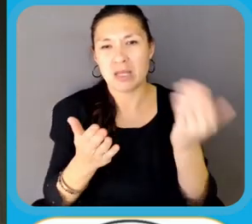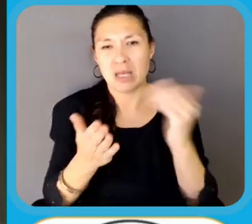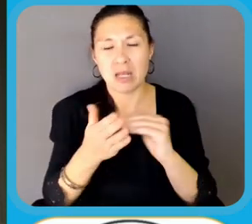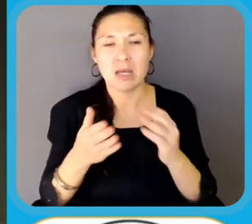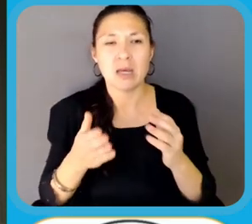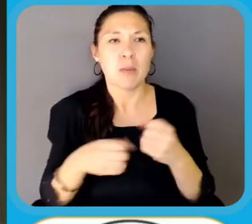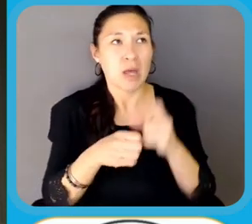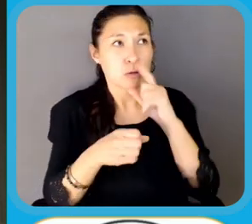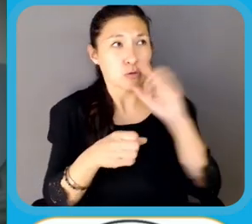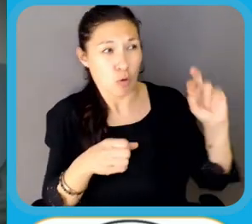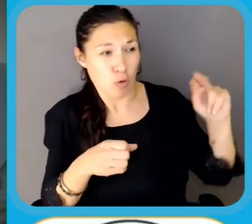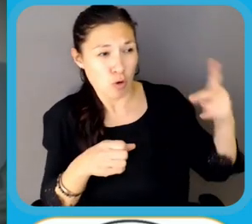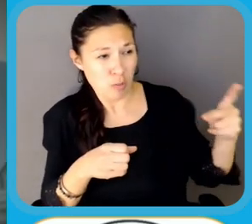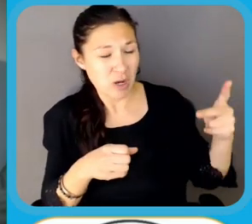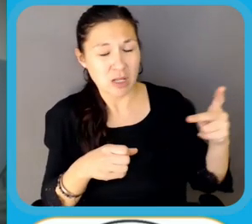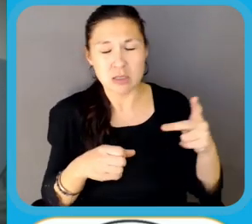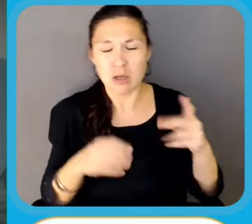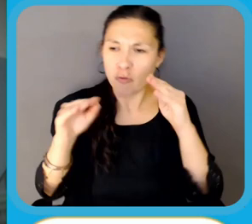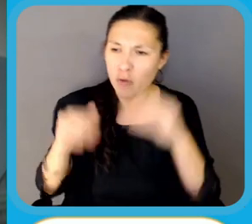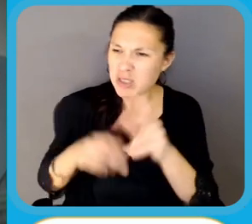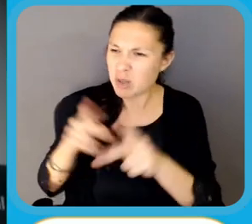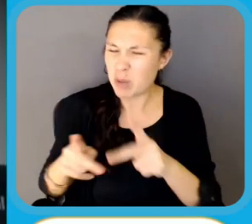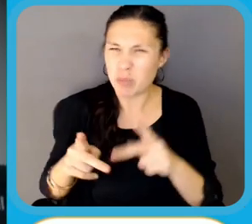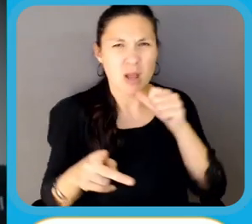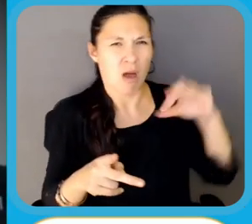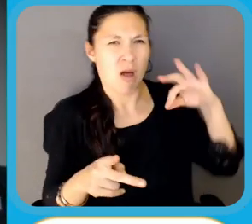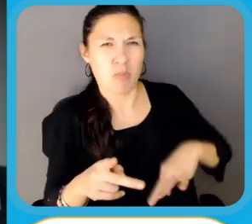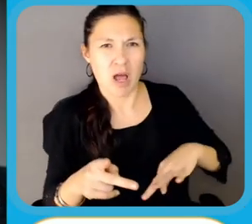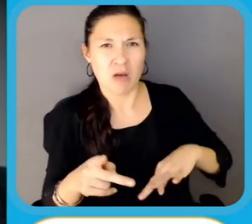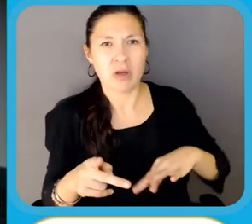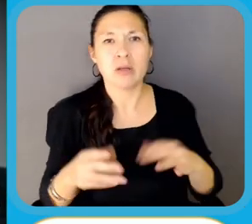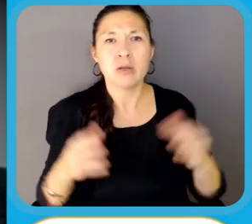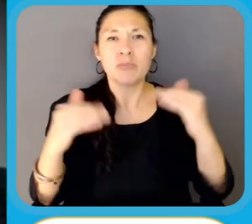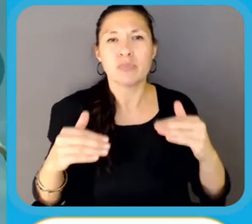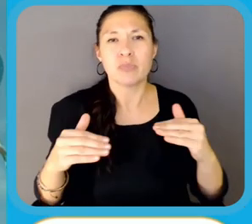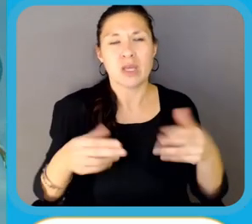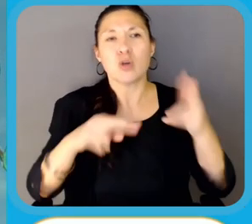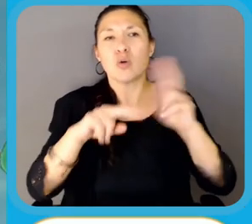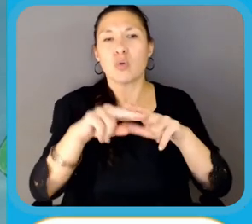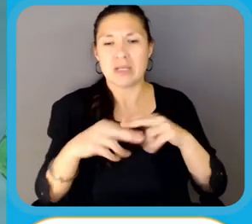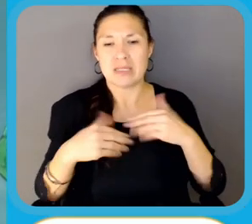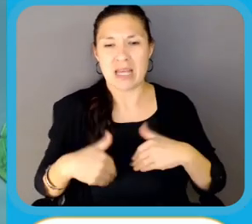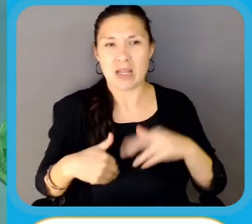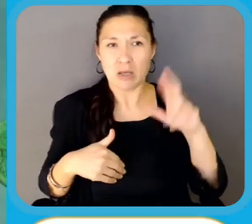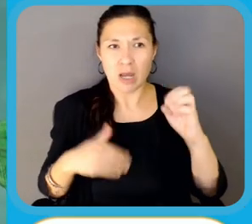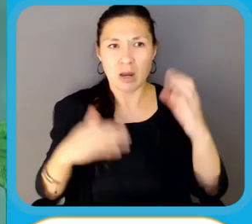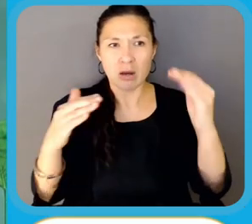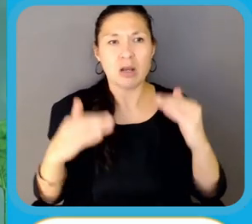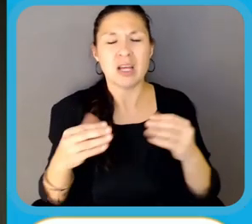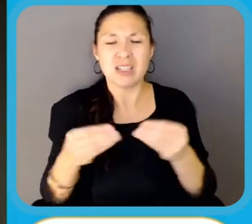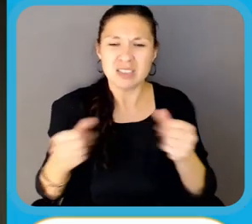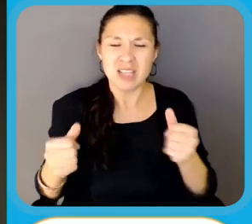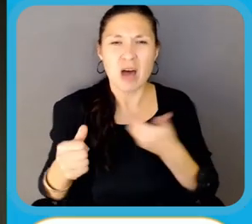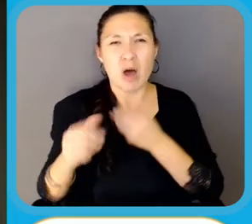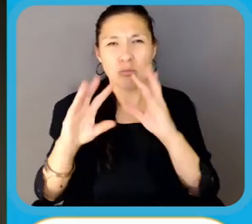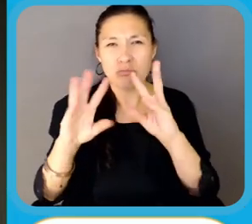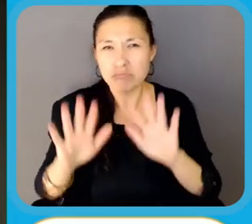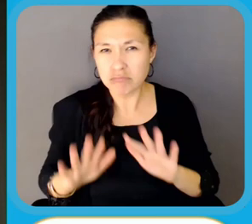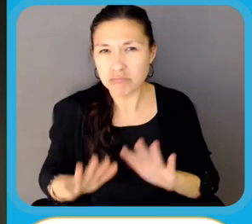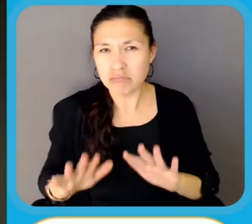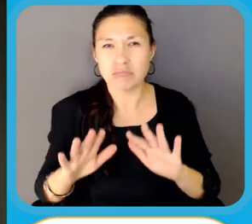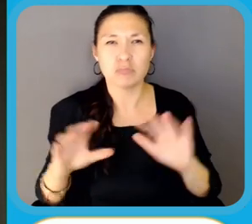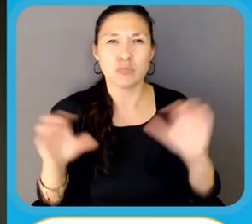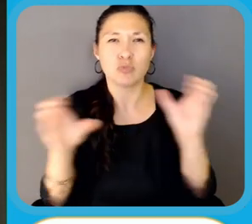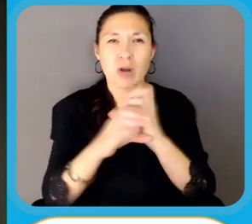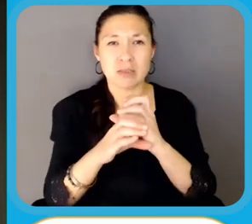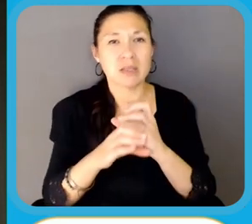put people over profit, by demanding we expand healthcare, and by demanding that we solve the climate crisis. I look forward to continuing